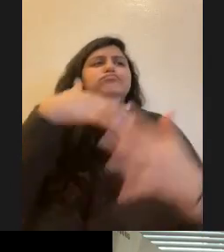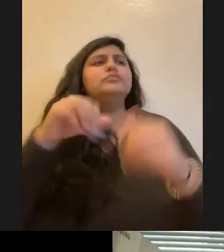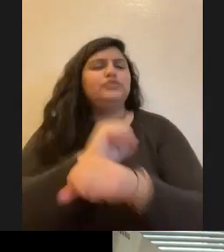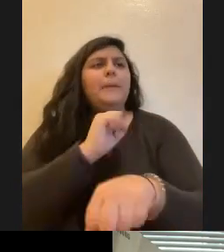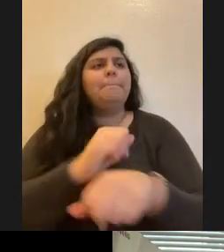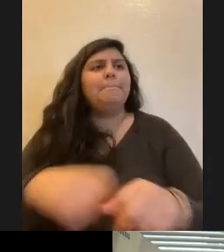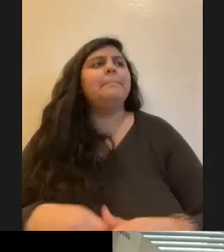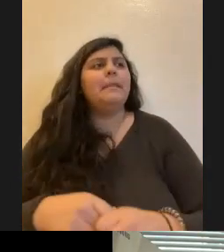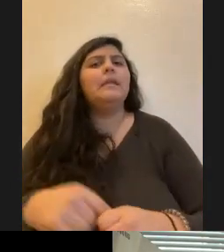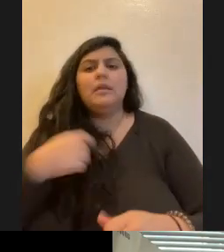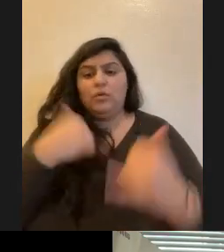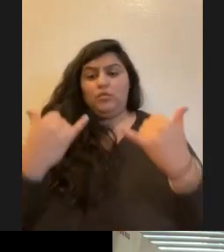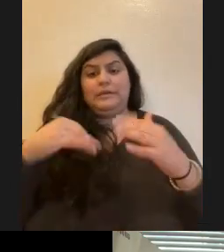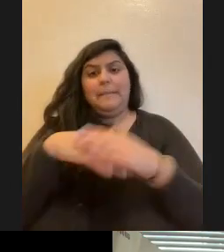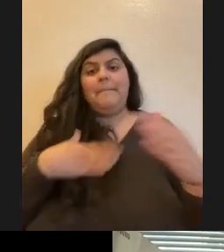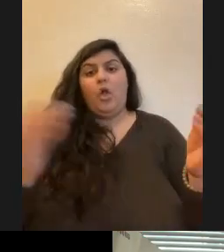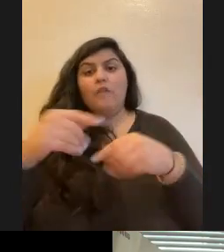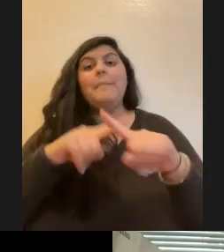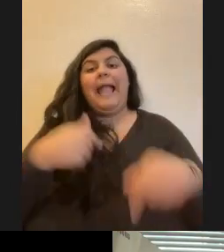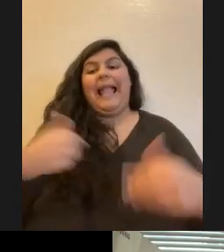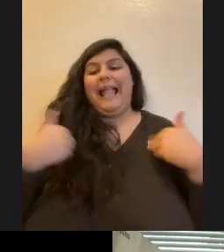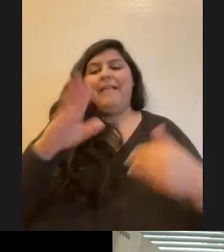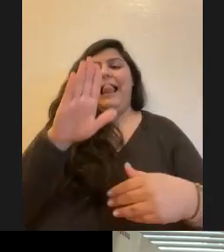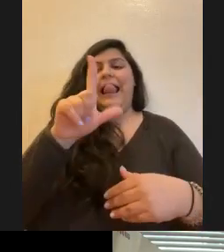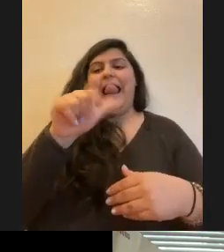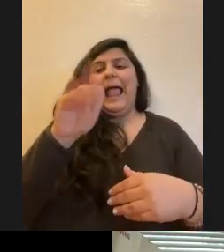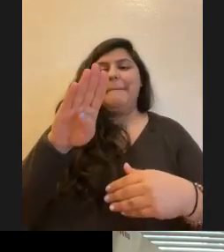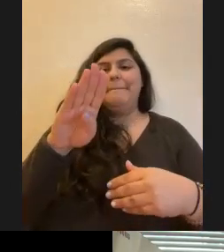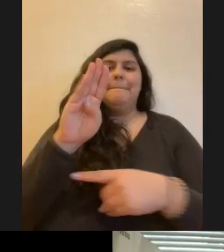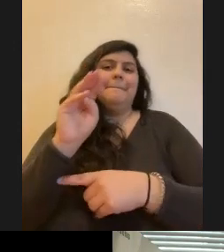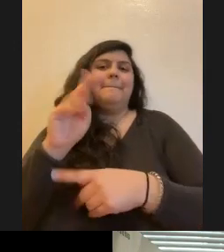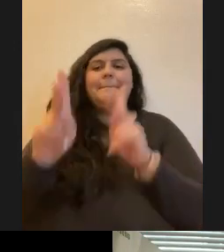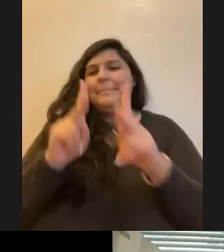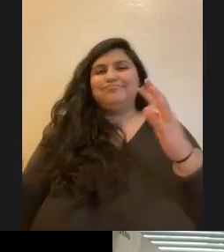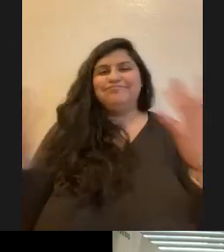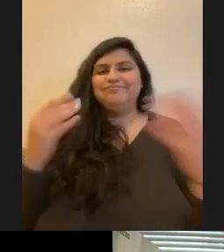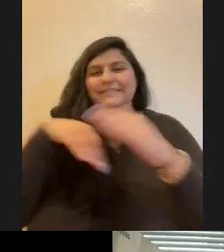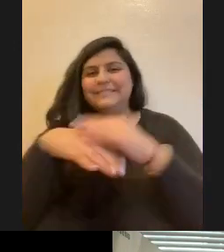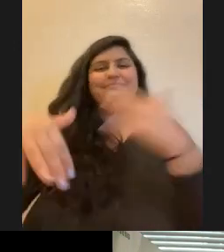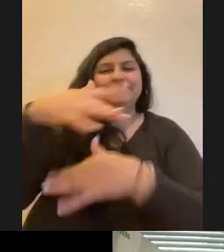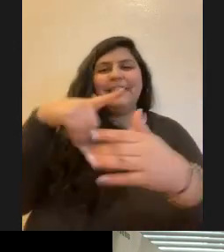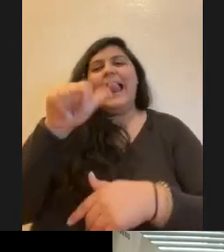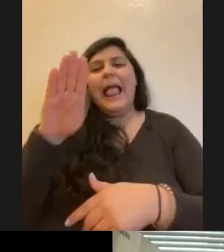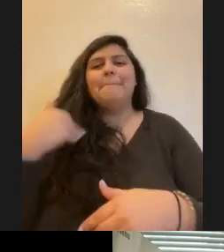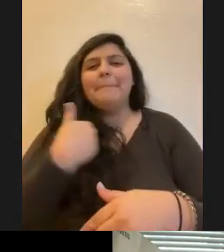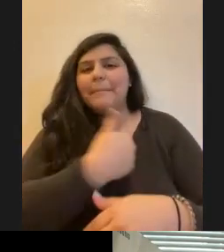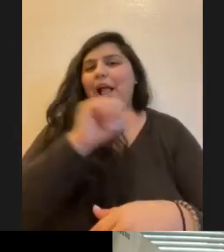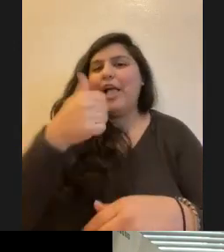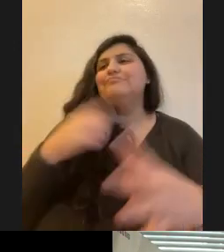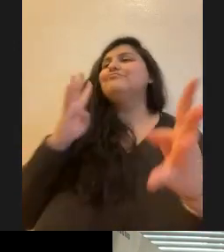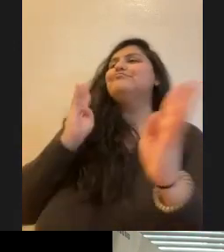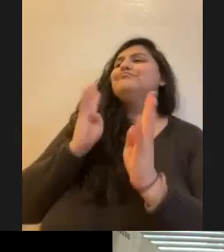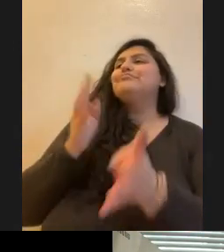So currently I'm in my office, but I have lab mates that come in. I have the other lab members that I talk to on a